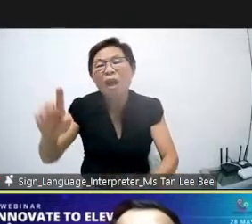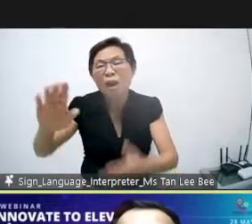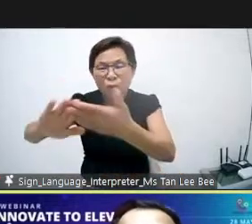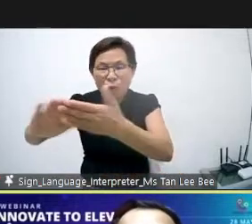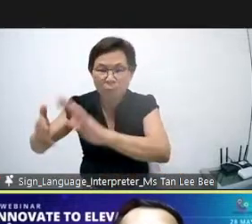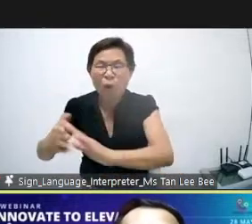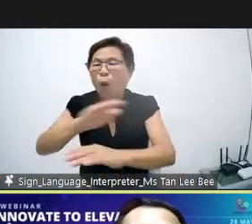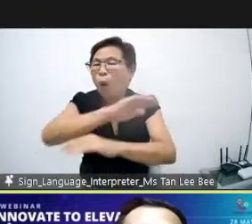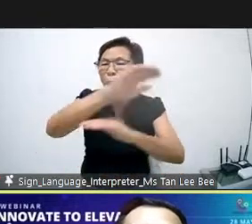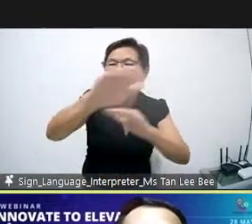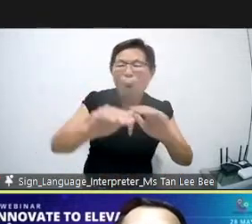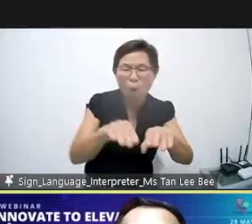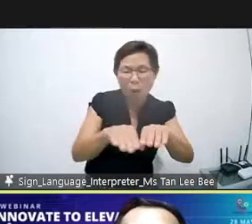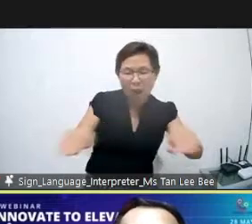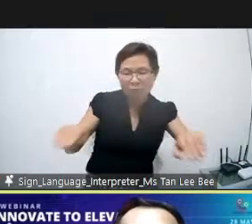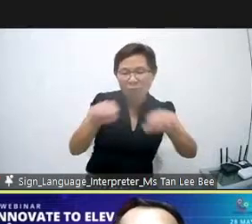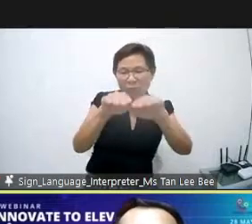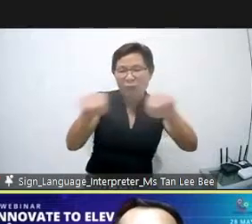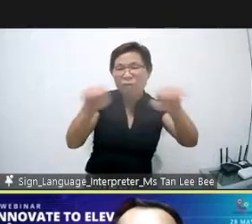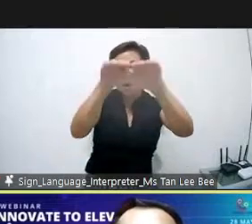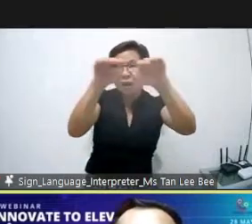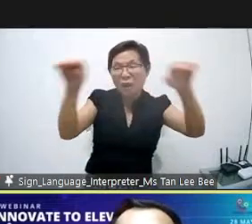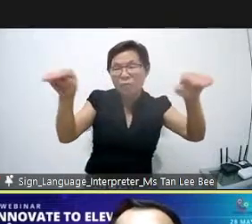innovation. Just to give you a